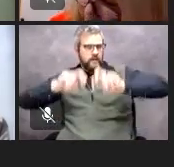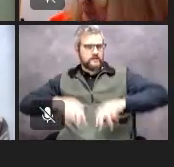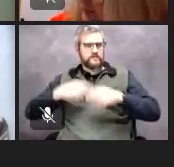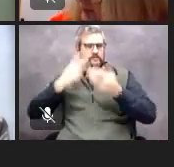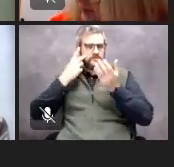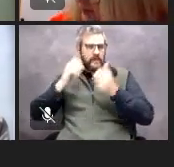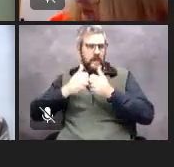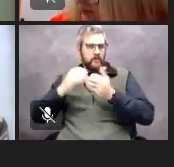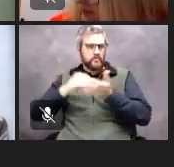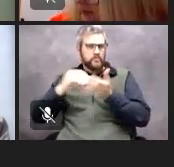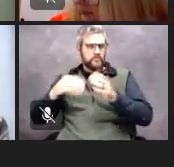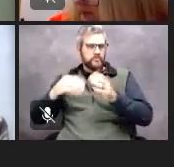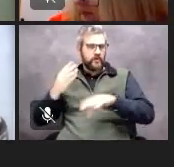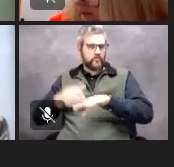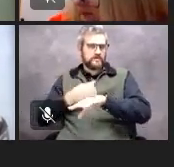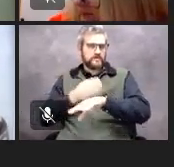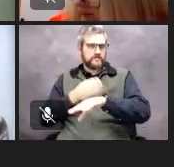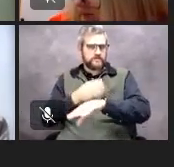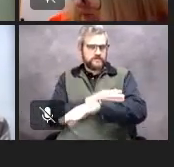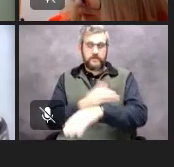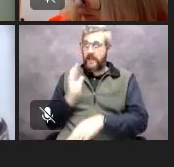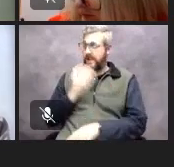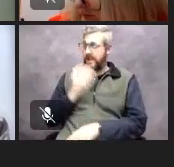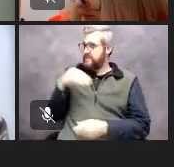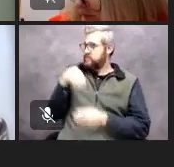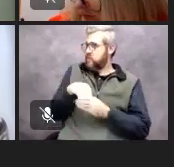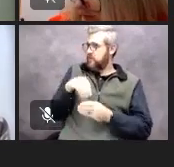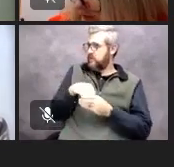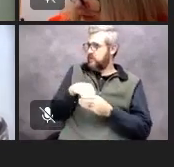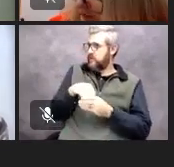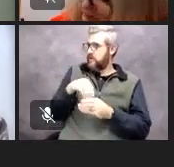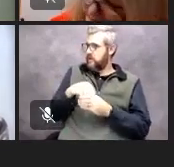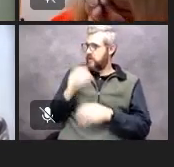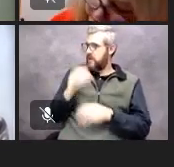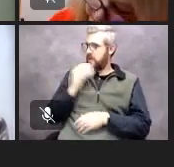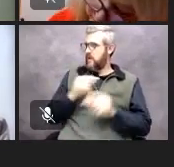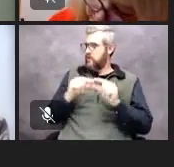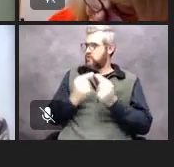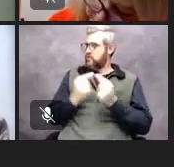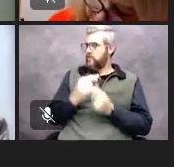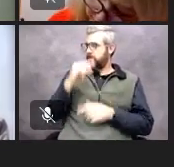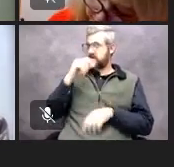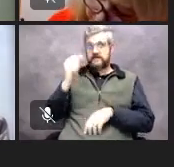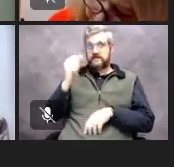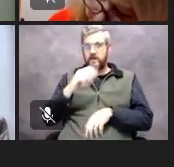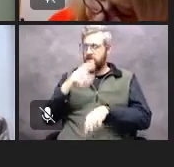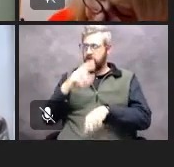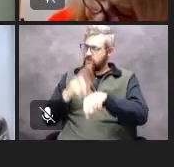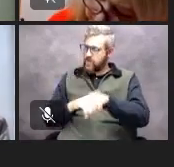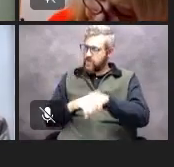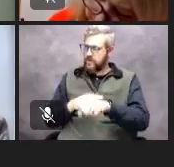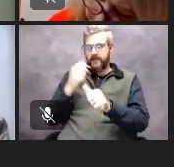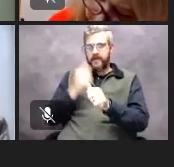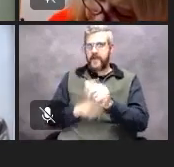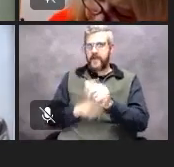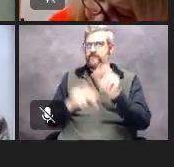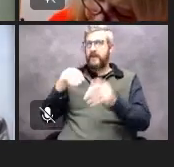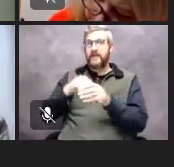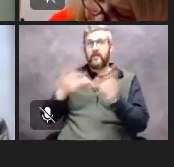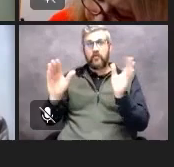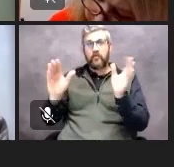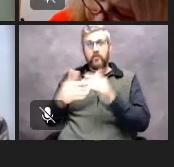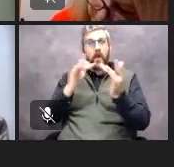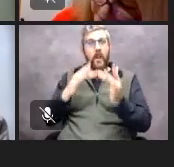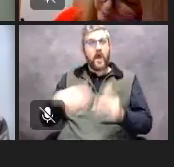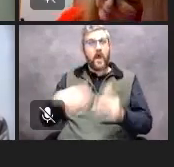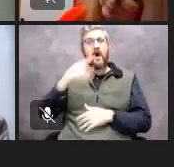progressing but it does help way. internally. Yeah. With our group of kids. Yeah. And of course, everybody in this room and everybody online knows